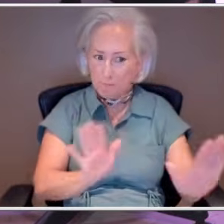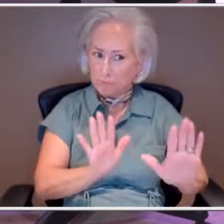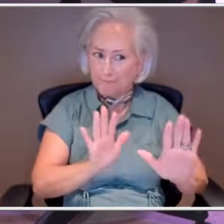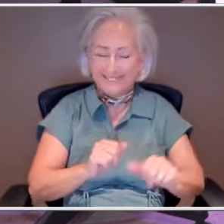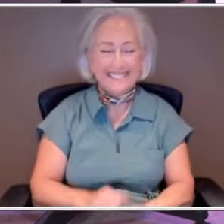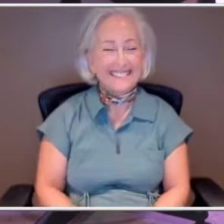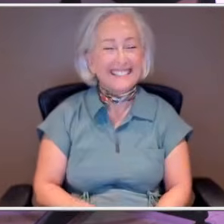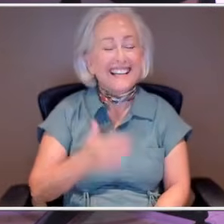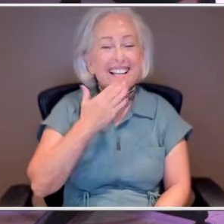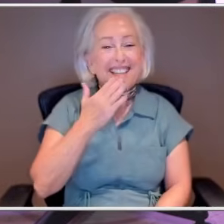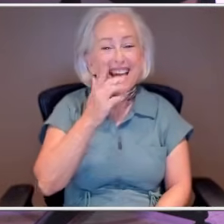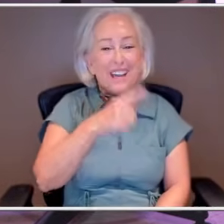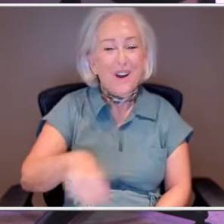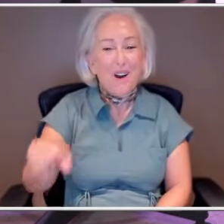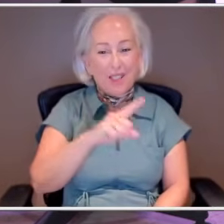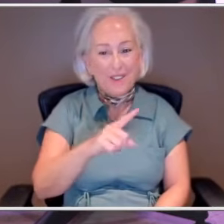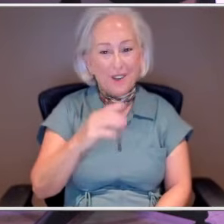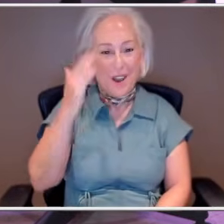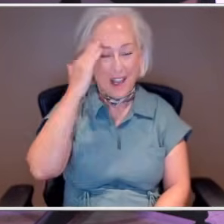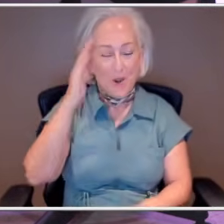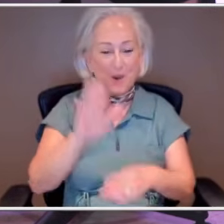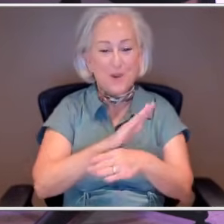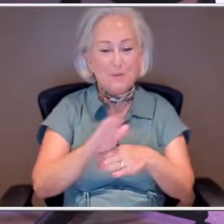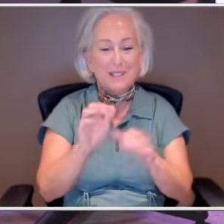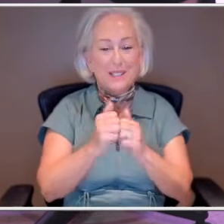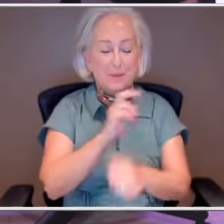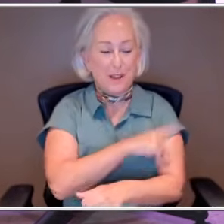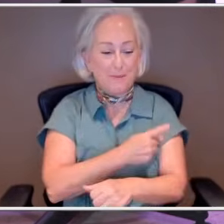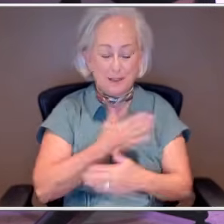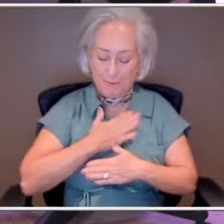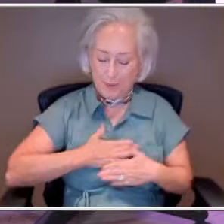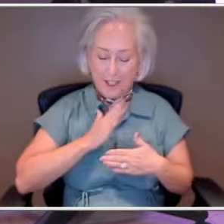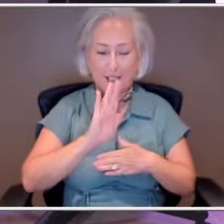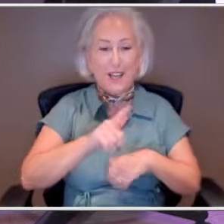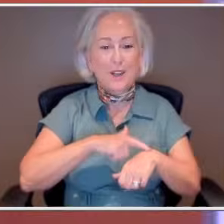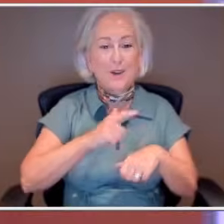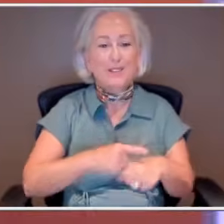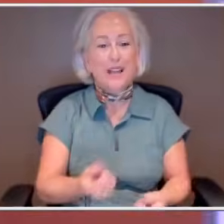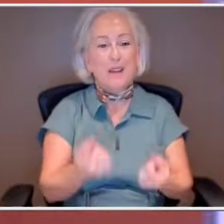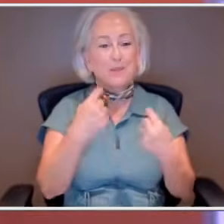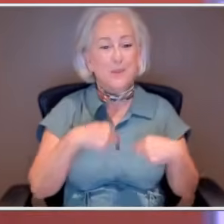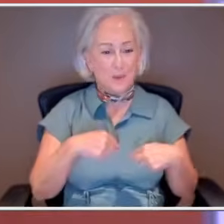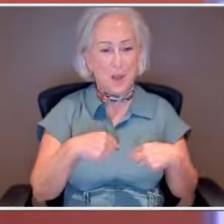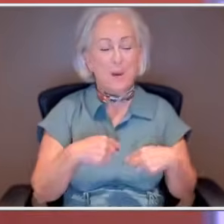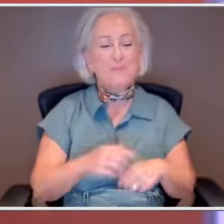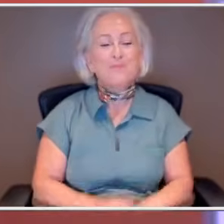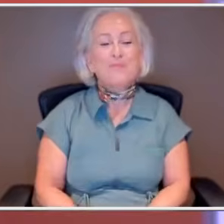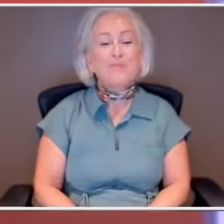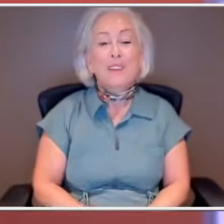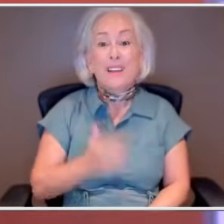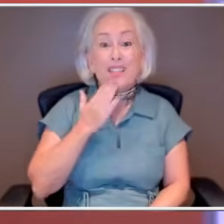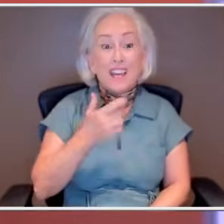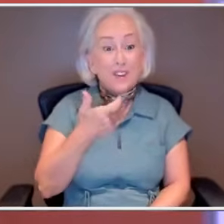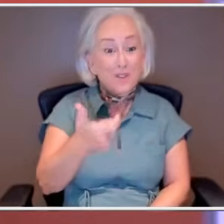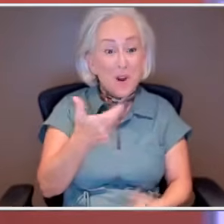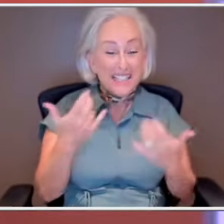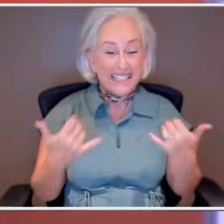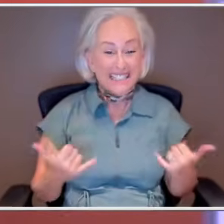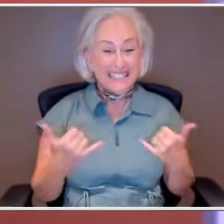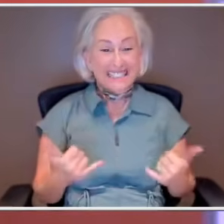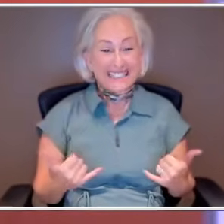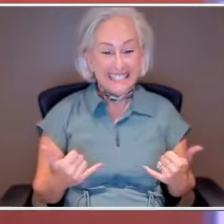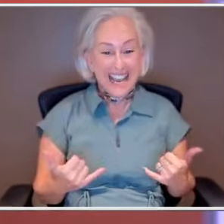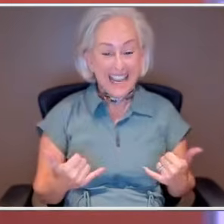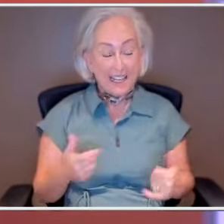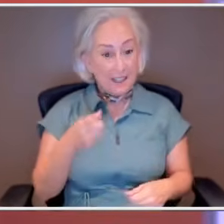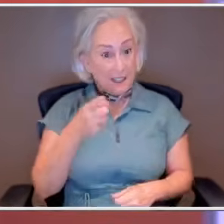much. And thank you, doctors. I know you're both very busy with patients. We appreciate you taking the time to come on the program. And thank you to our viewers for being with us this morning. If you'd like